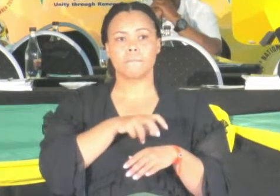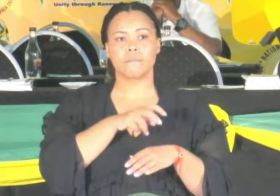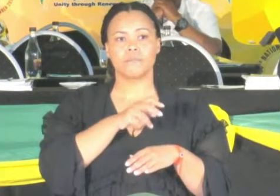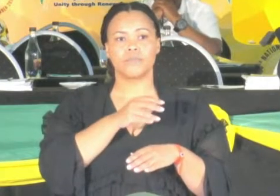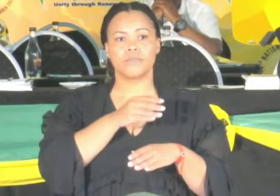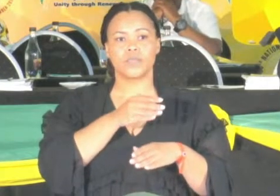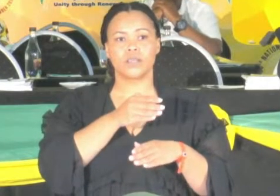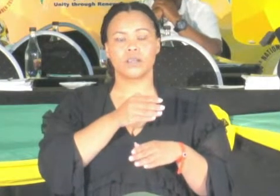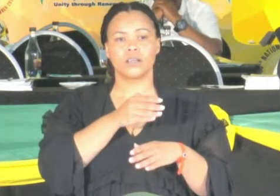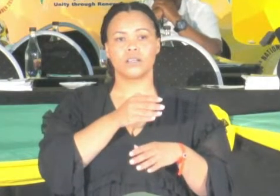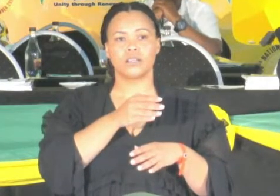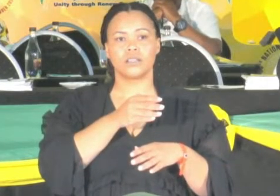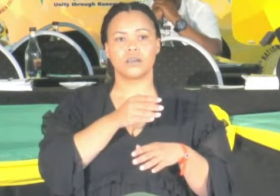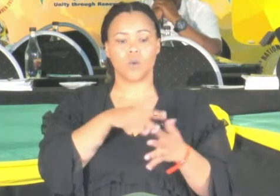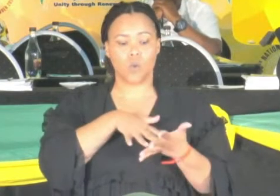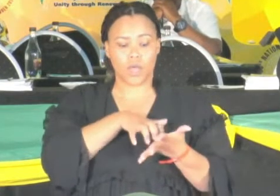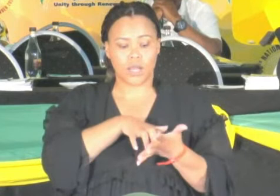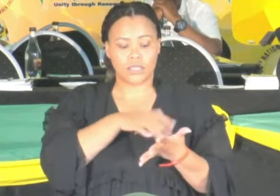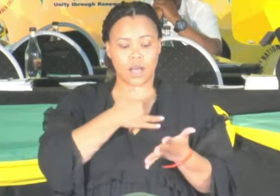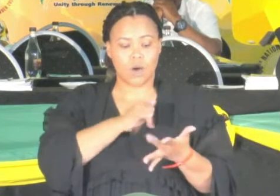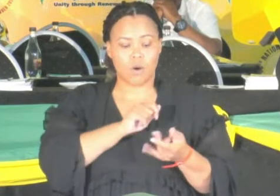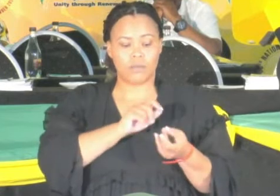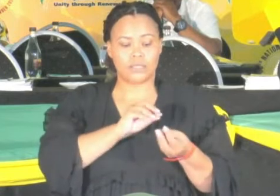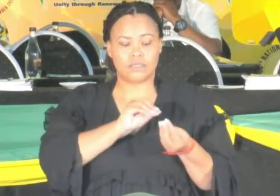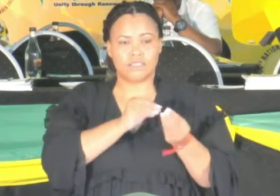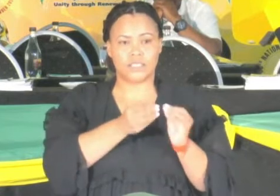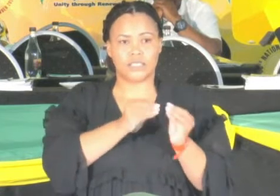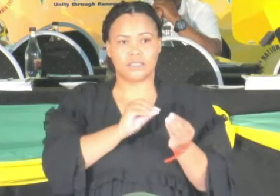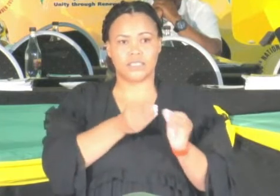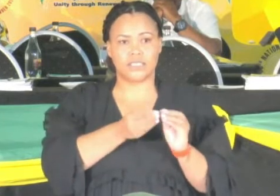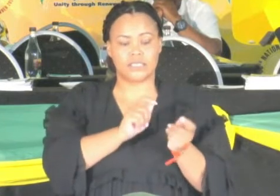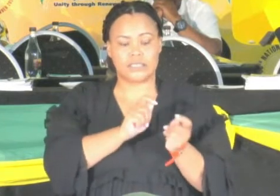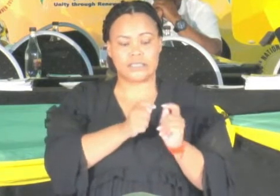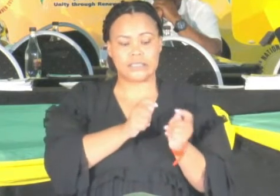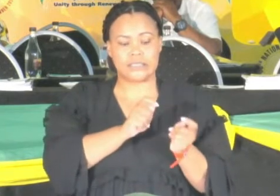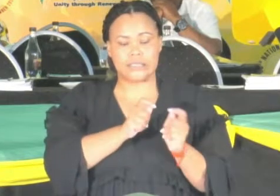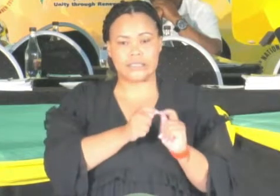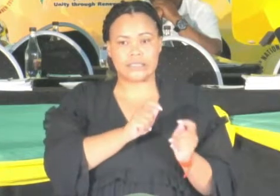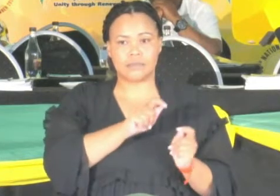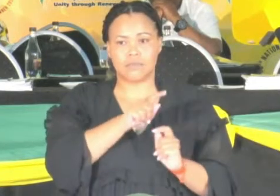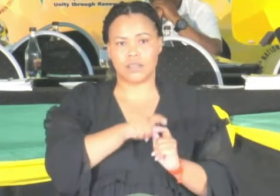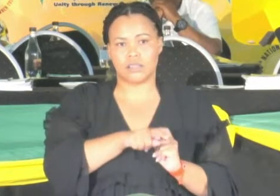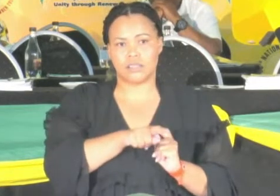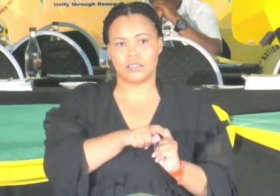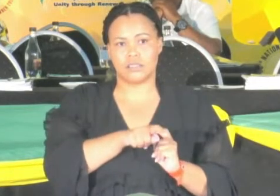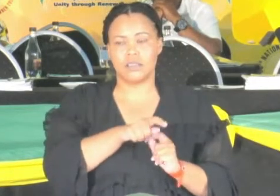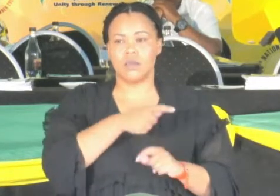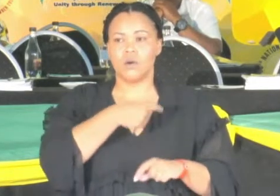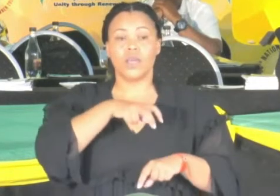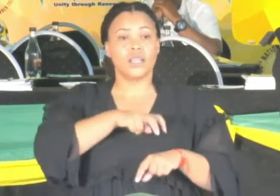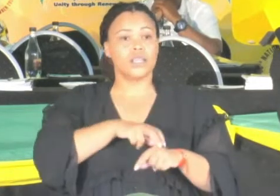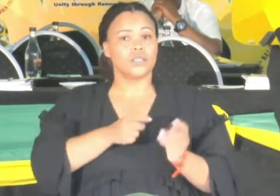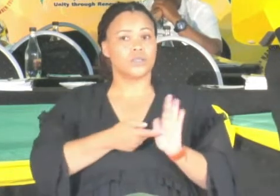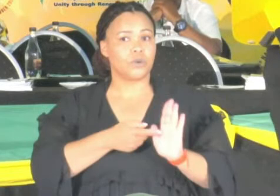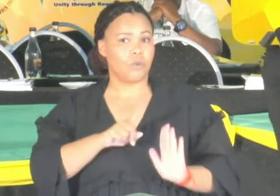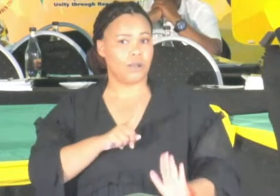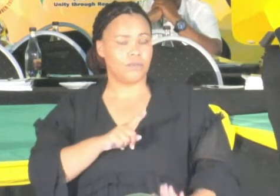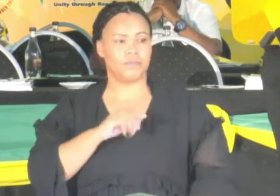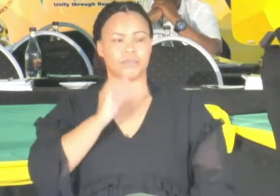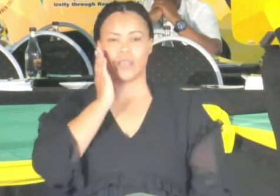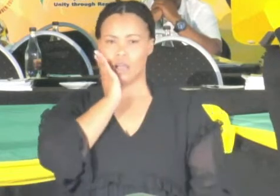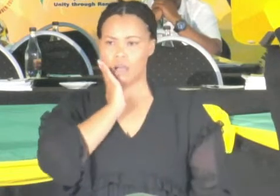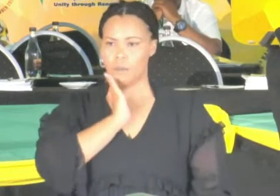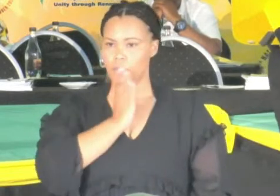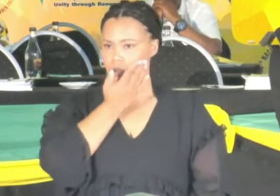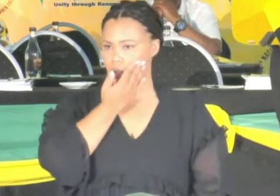correcting our weaknesses, that we need to demonstrate humility